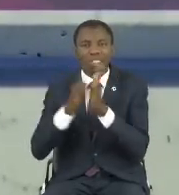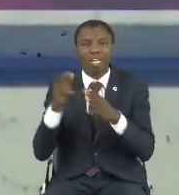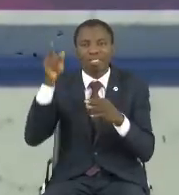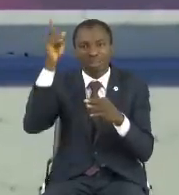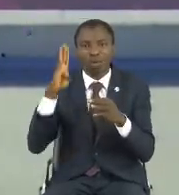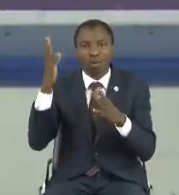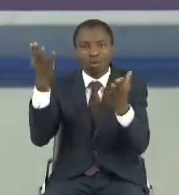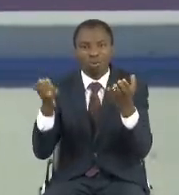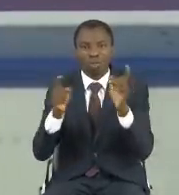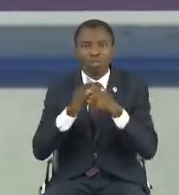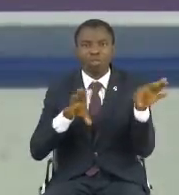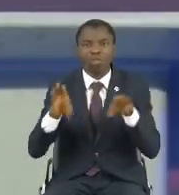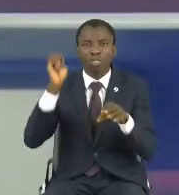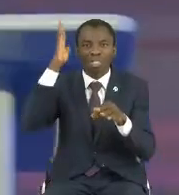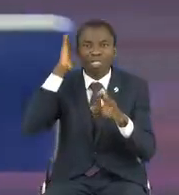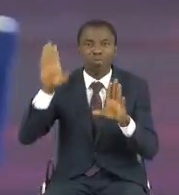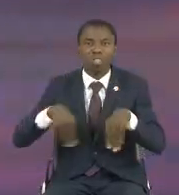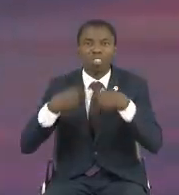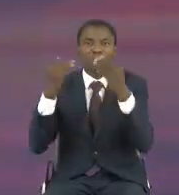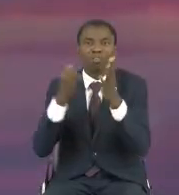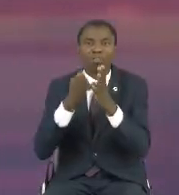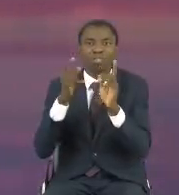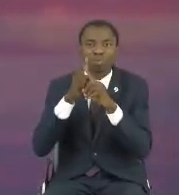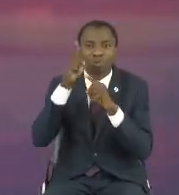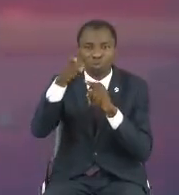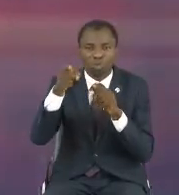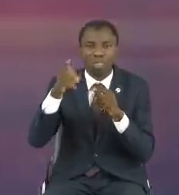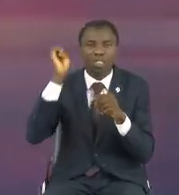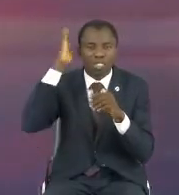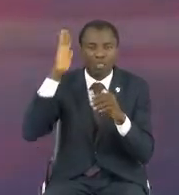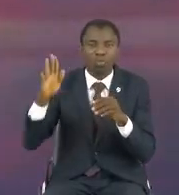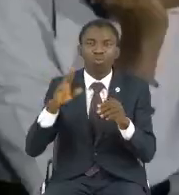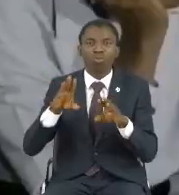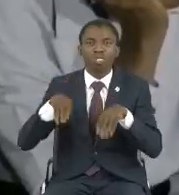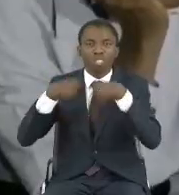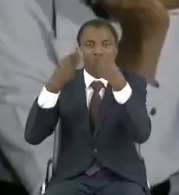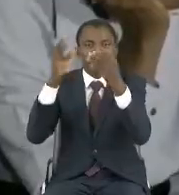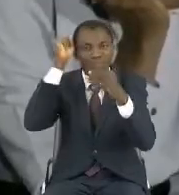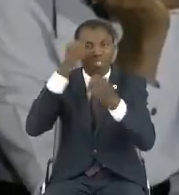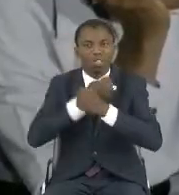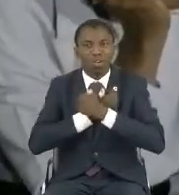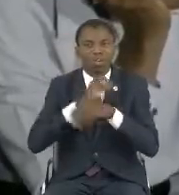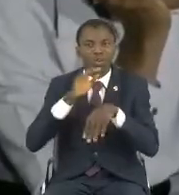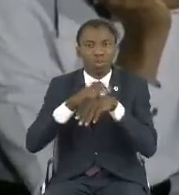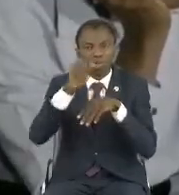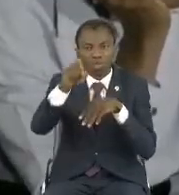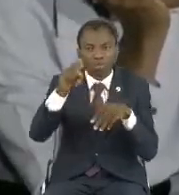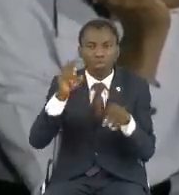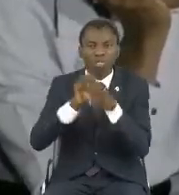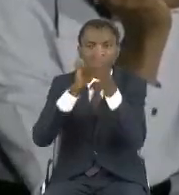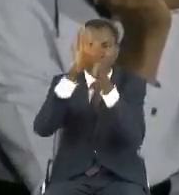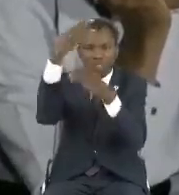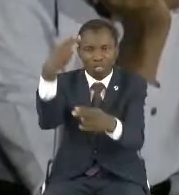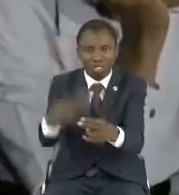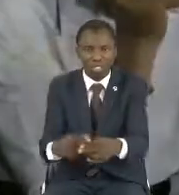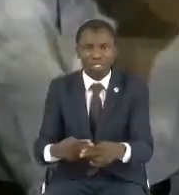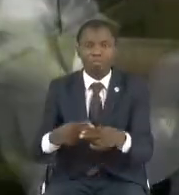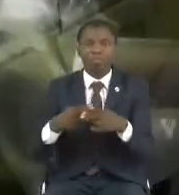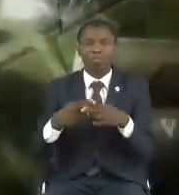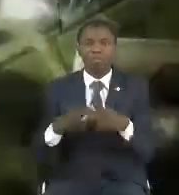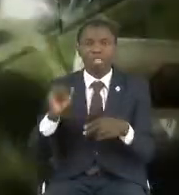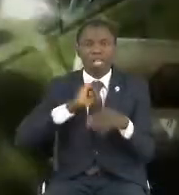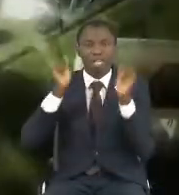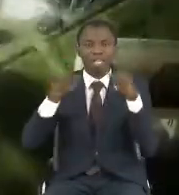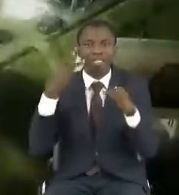he will lavish his love upon you in Jesus' name. Amen. I can see your life